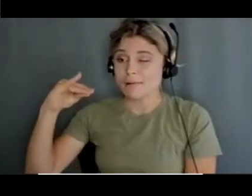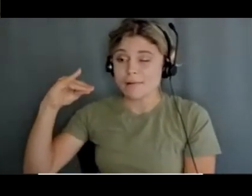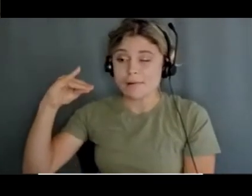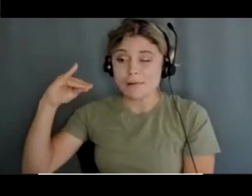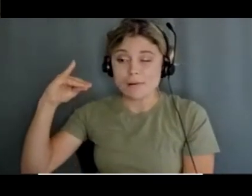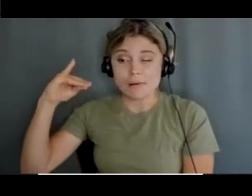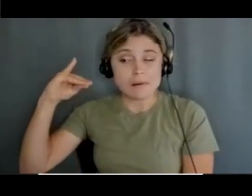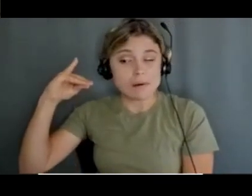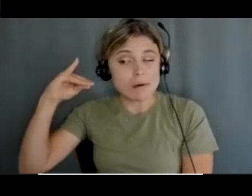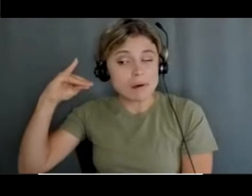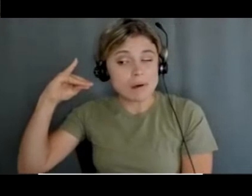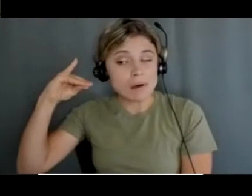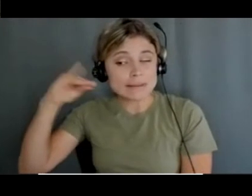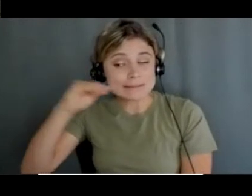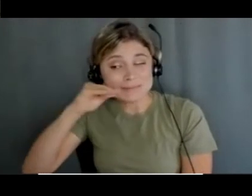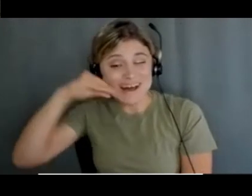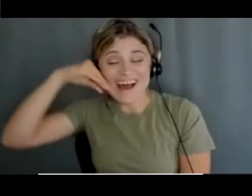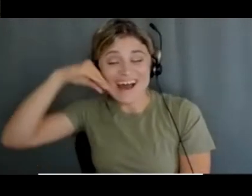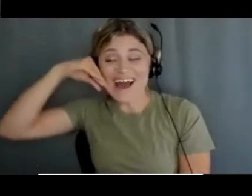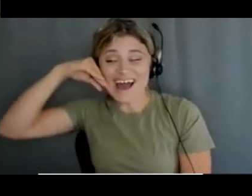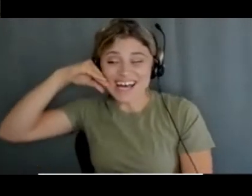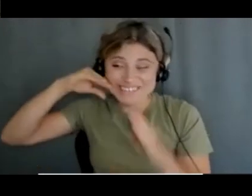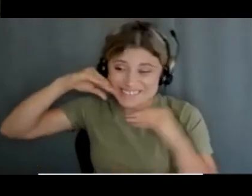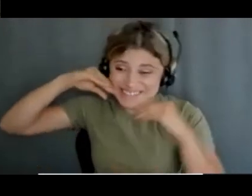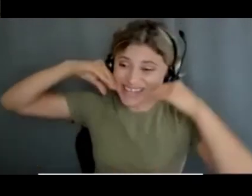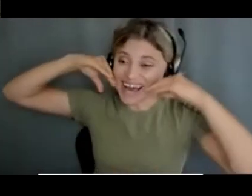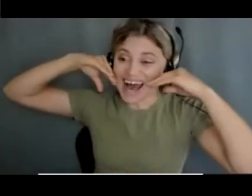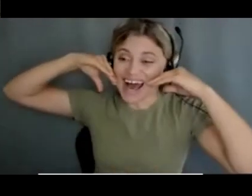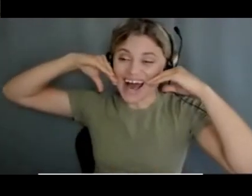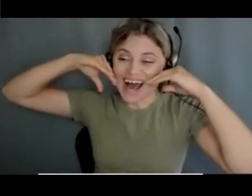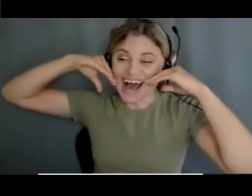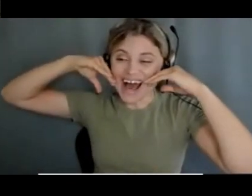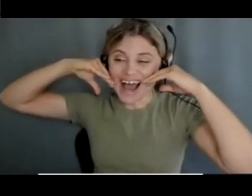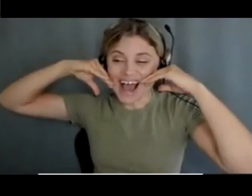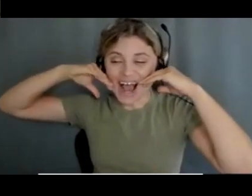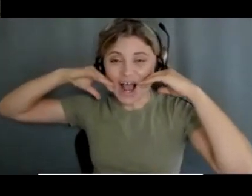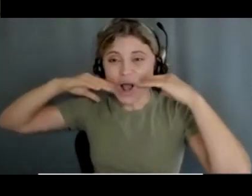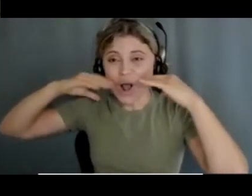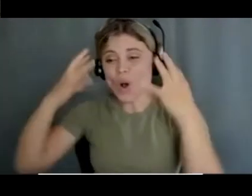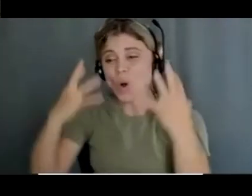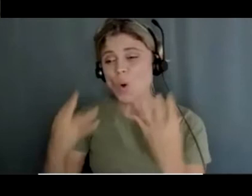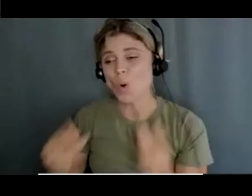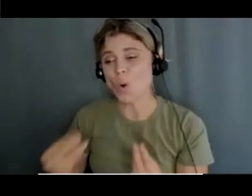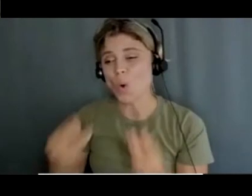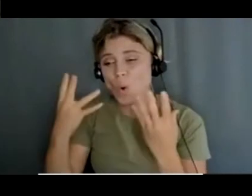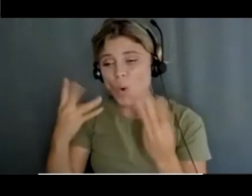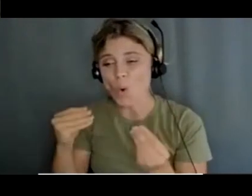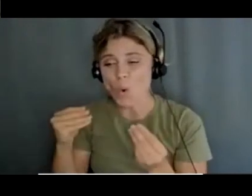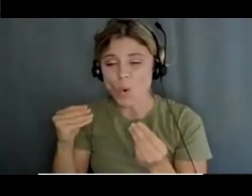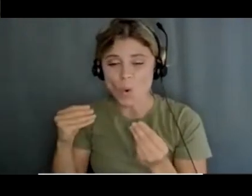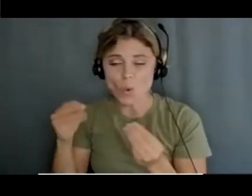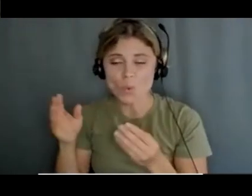eye, smiled an enormous smile, and in a voice as gentle as the whispering grass